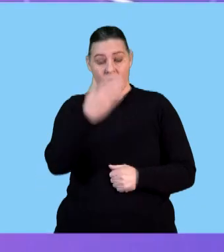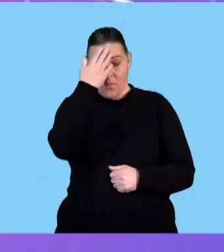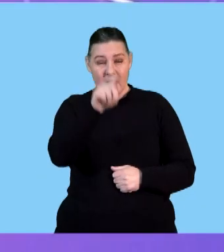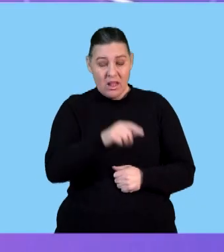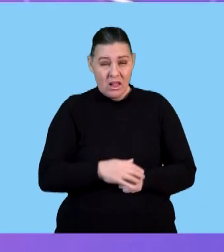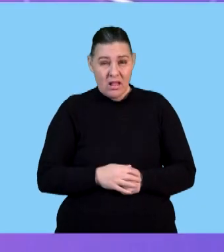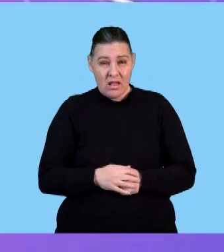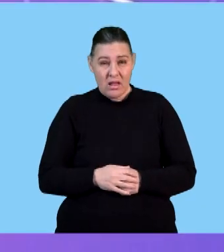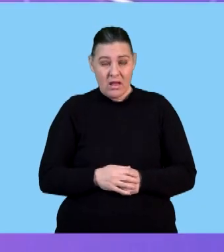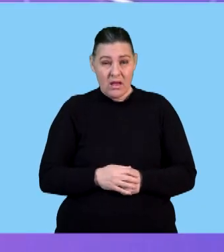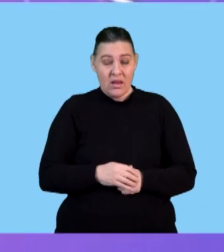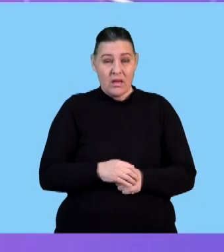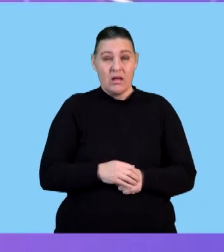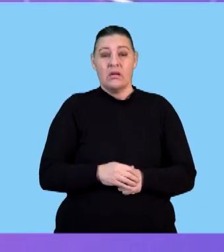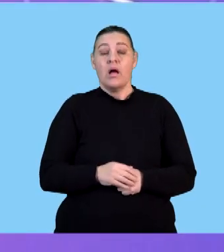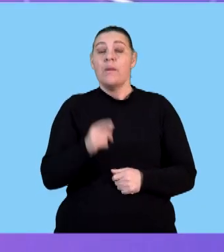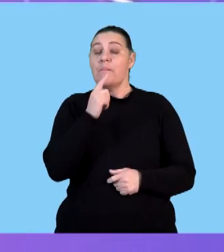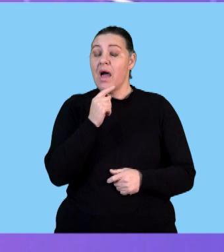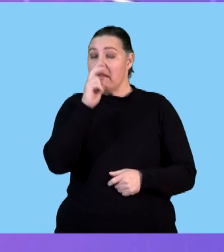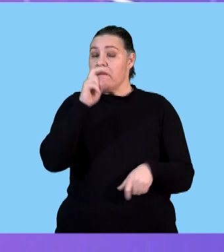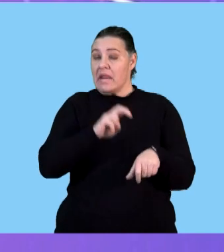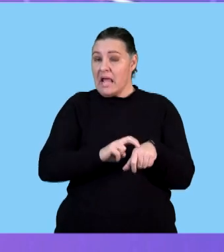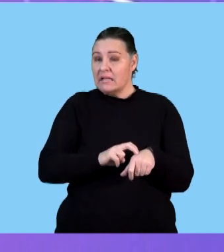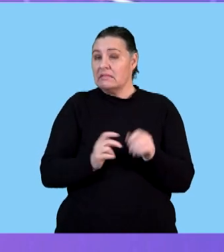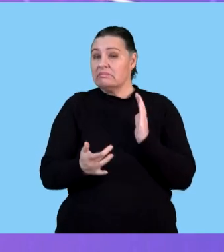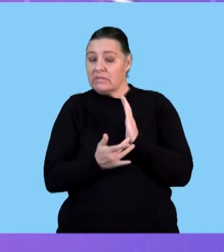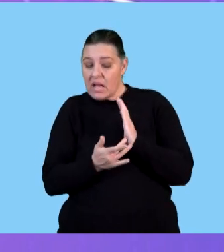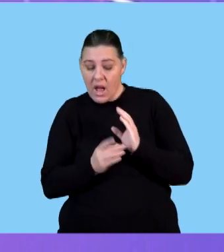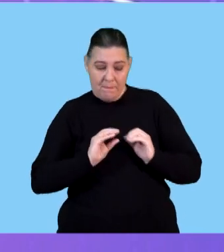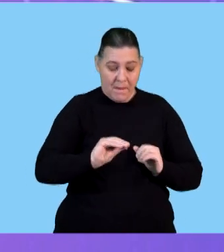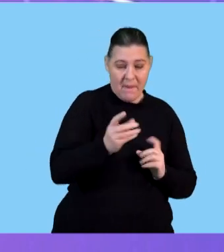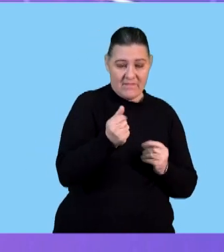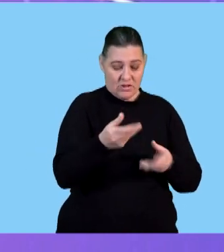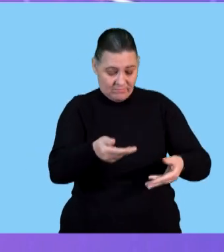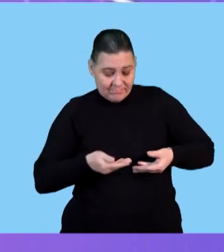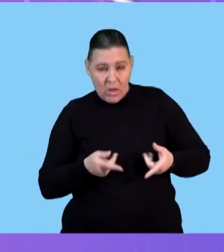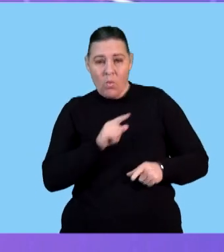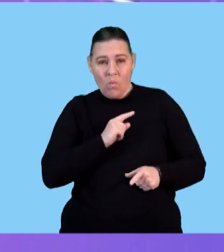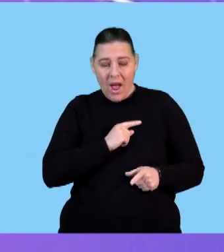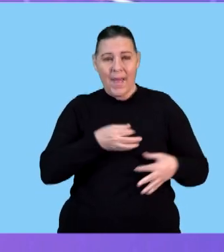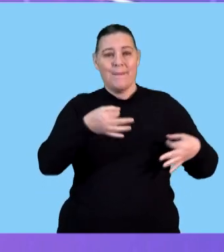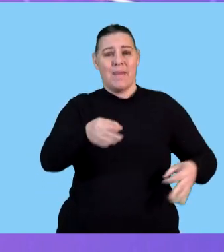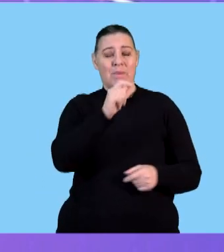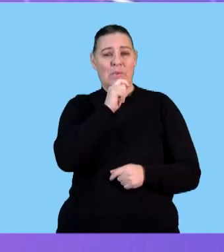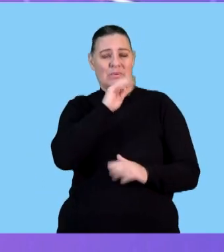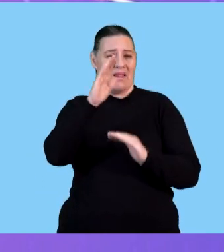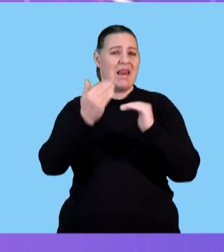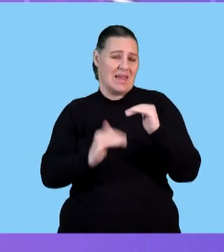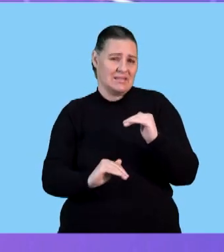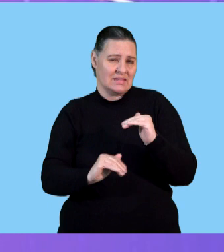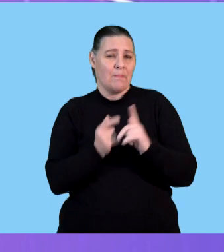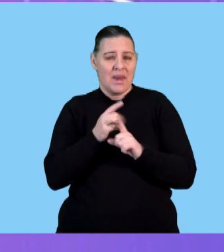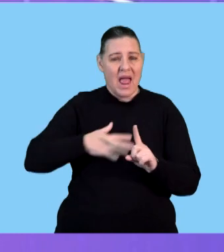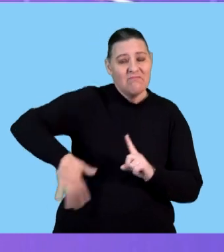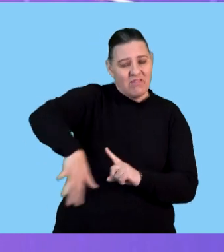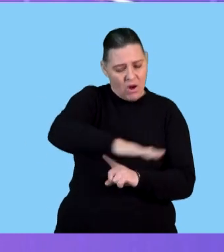Did you know people are being encouraged to use digital means to receive financial documents in a bid to minimize paper usage and